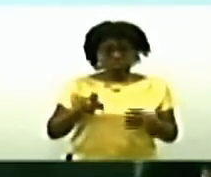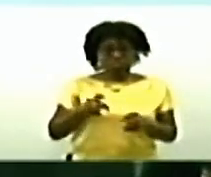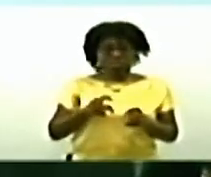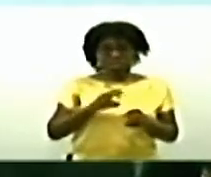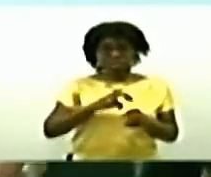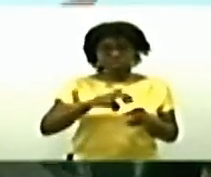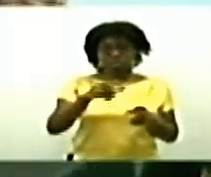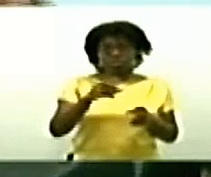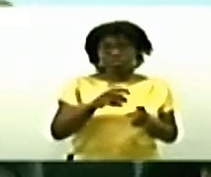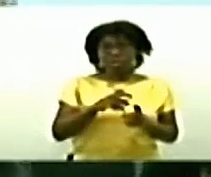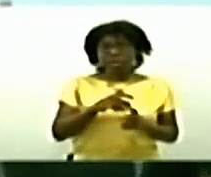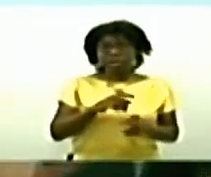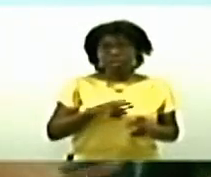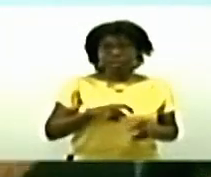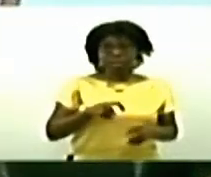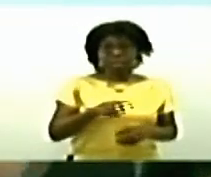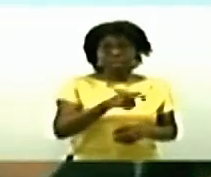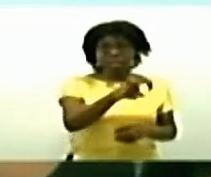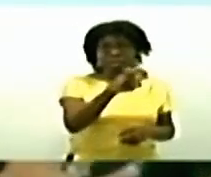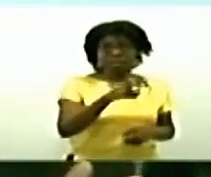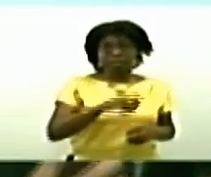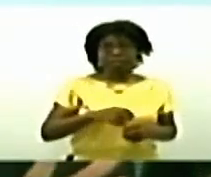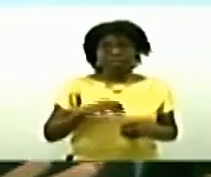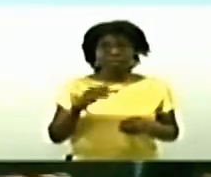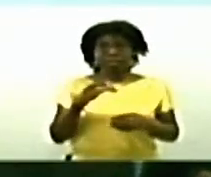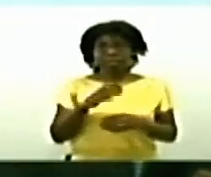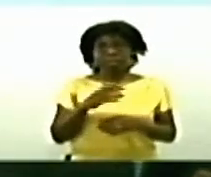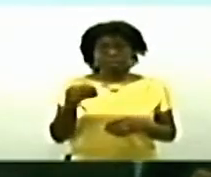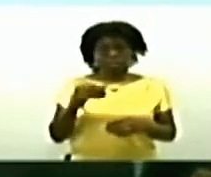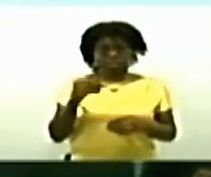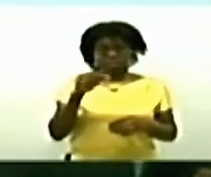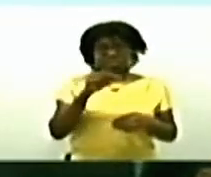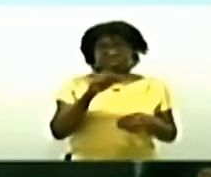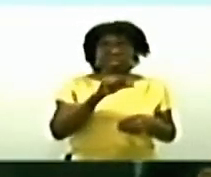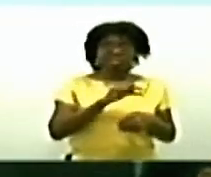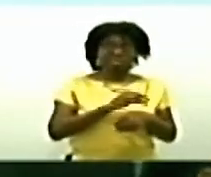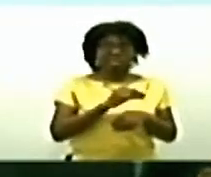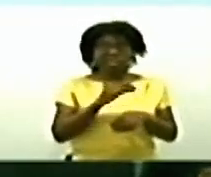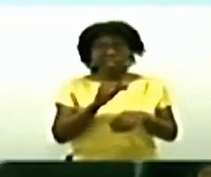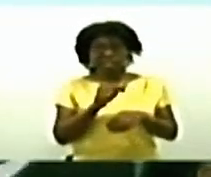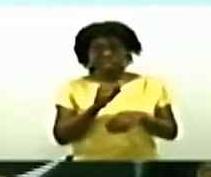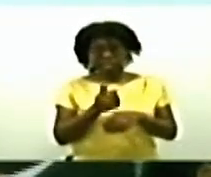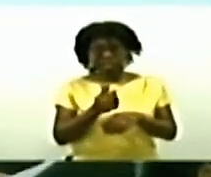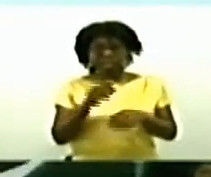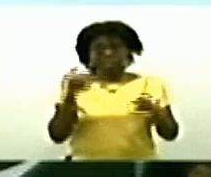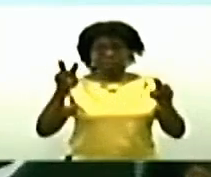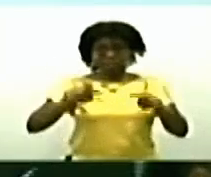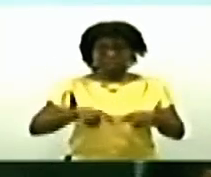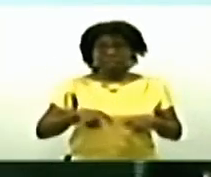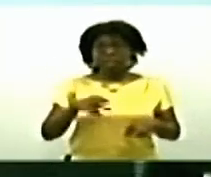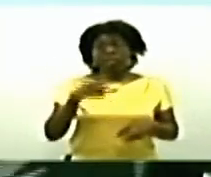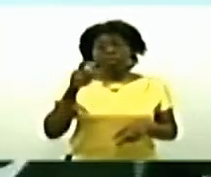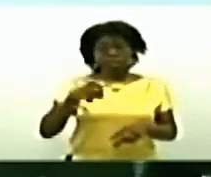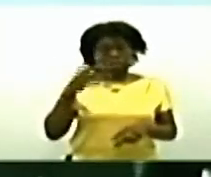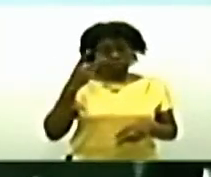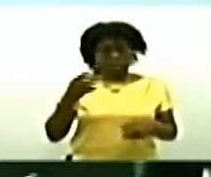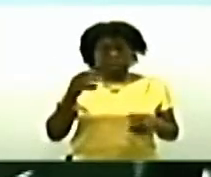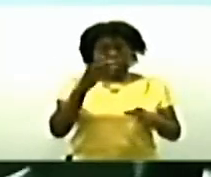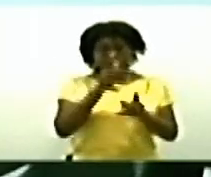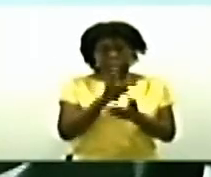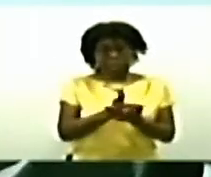parking times, and we need lots of wardens in Grandlands Valley. Disposal of